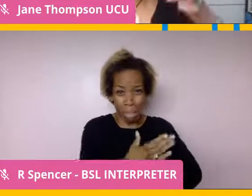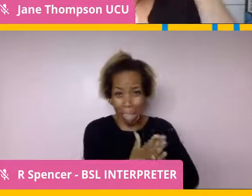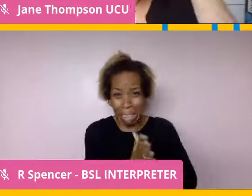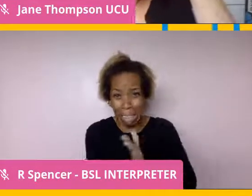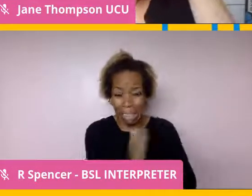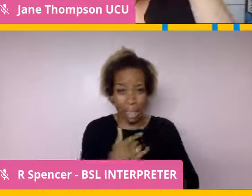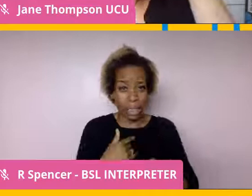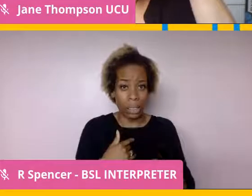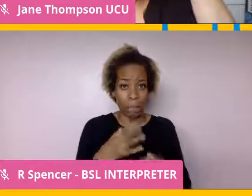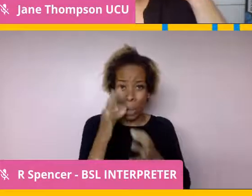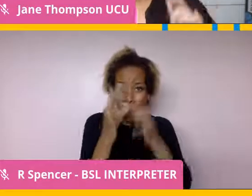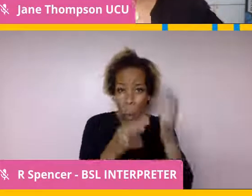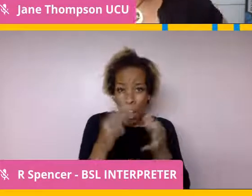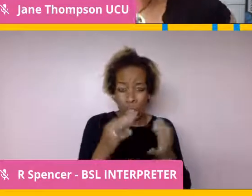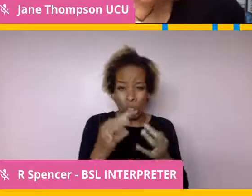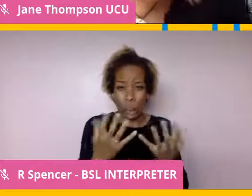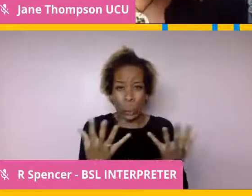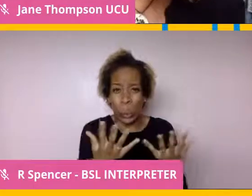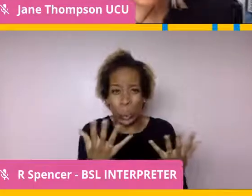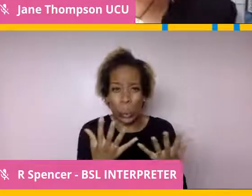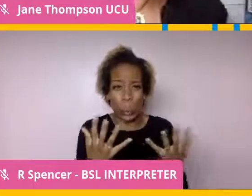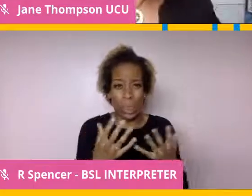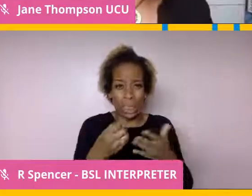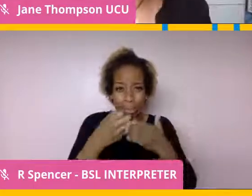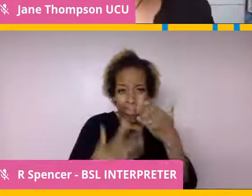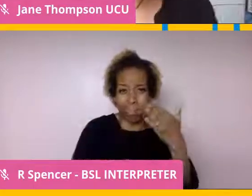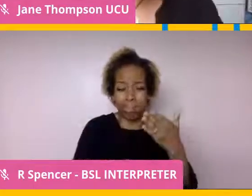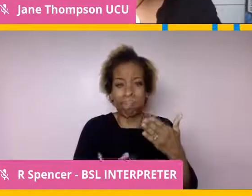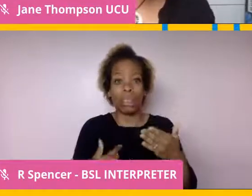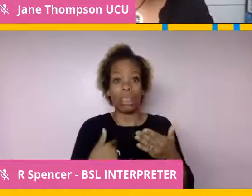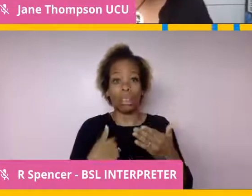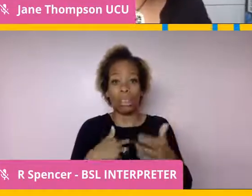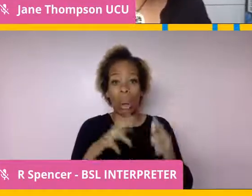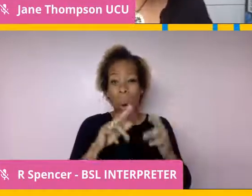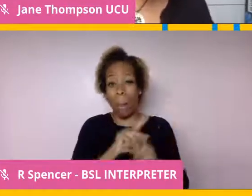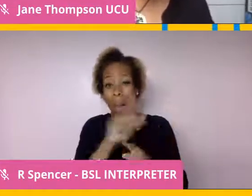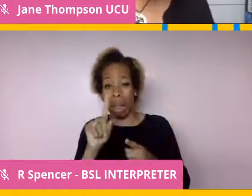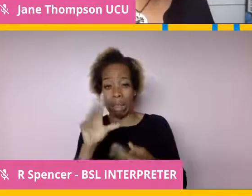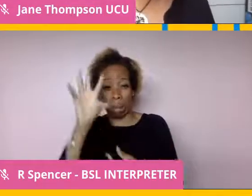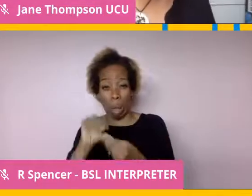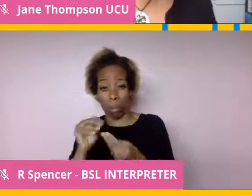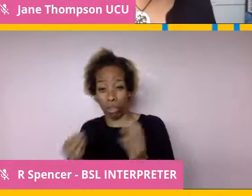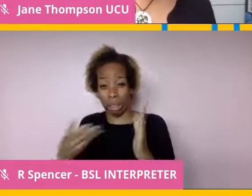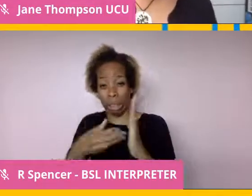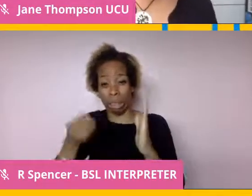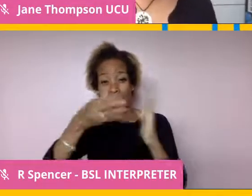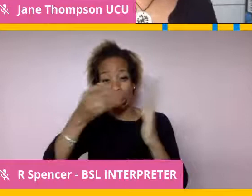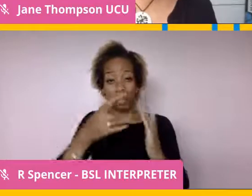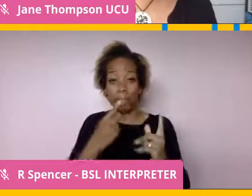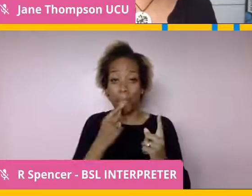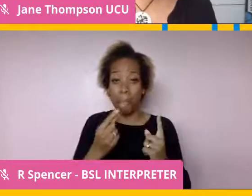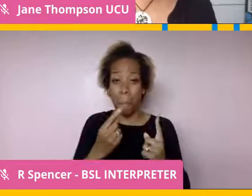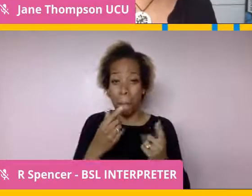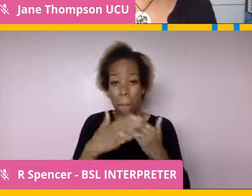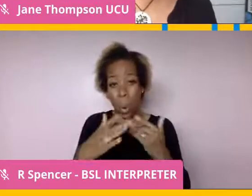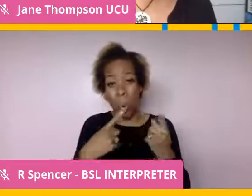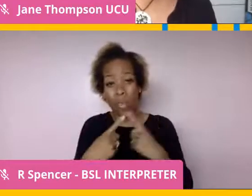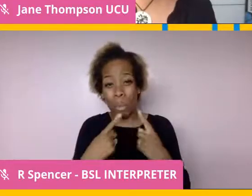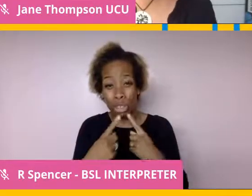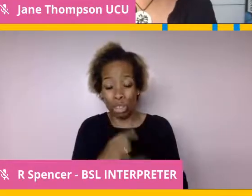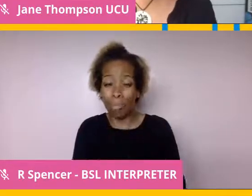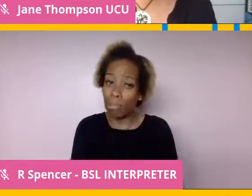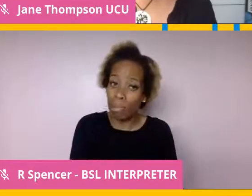still, so I might try and bring some into the summary later on. But there's one here which talks about